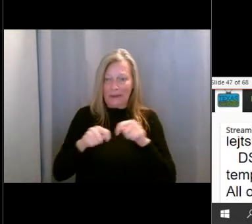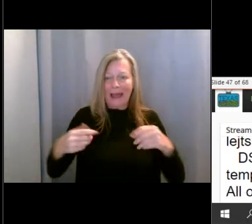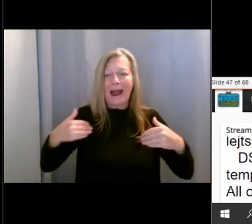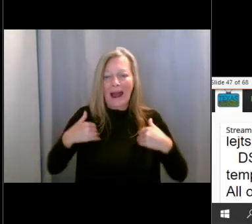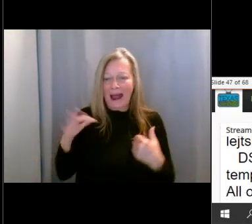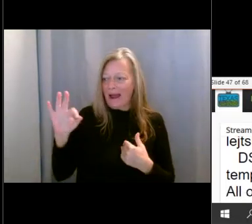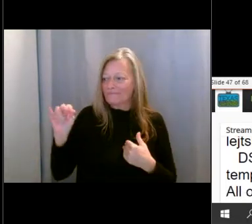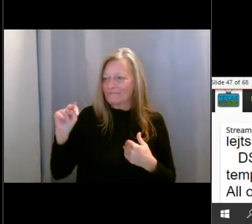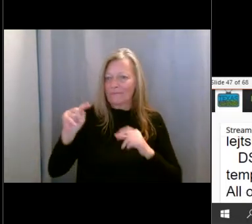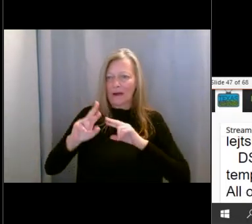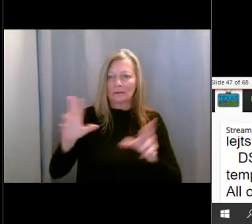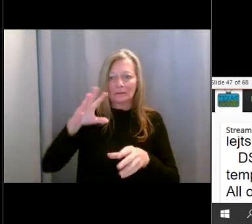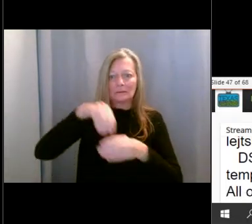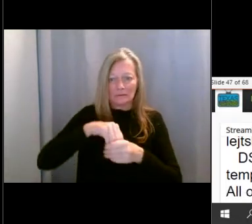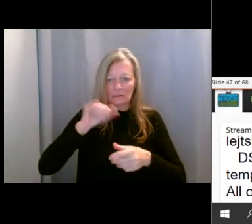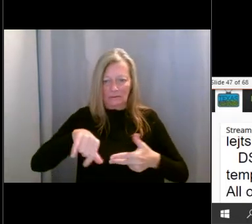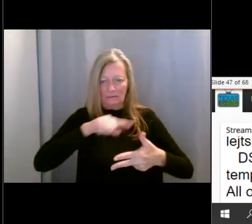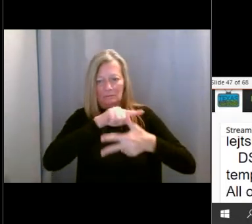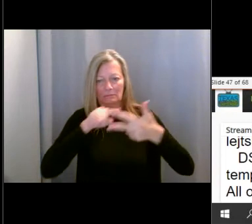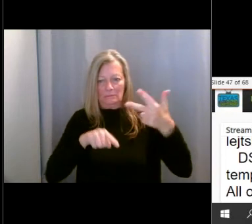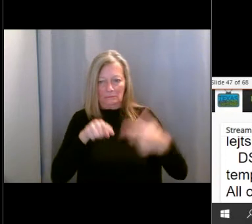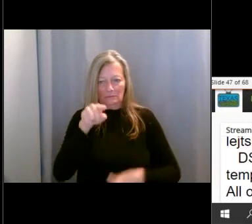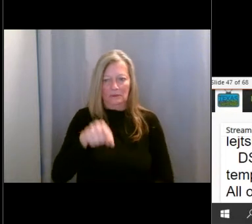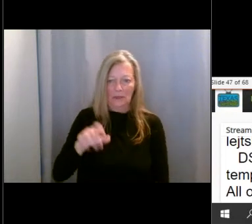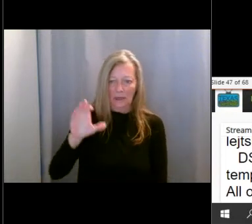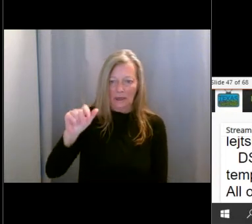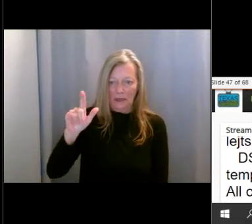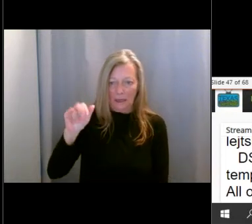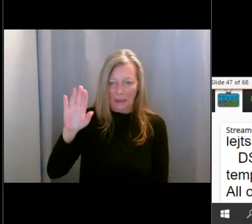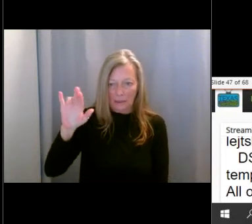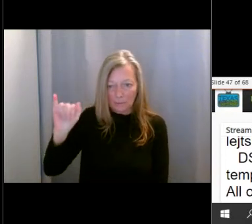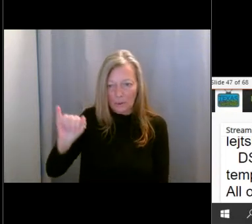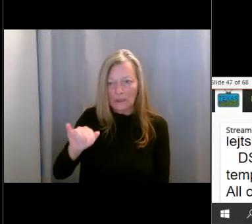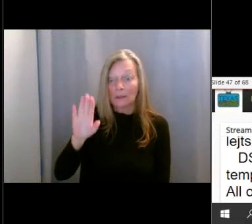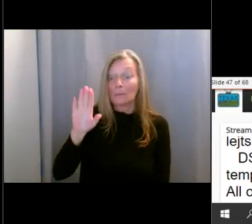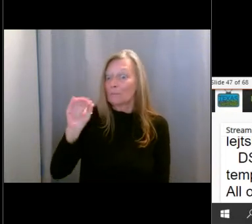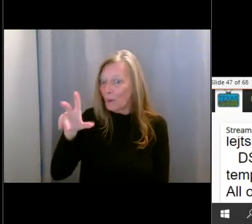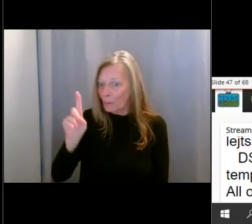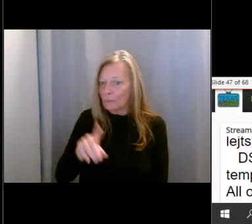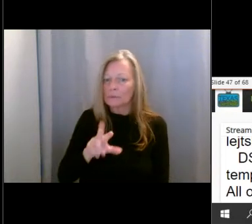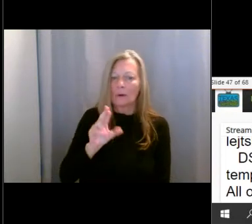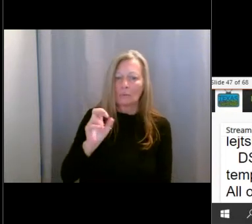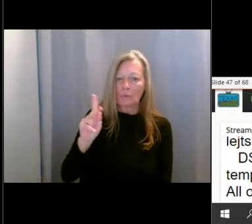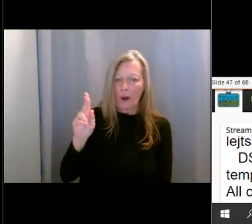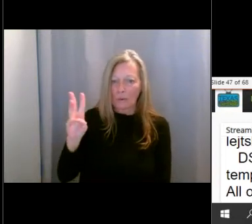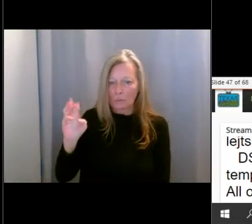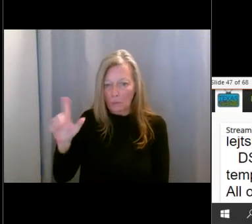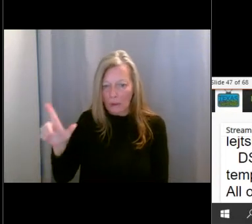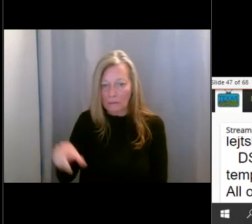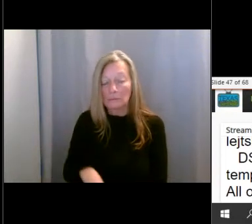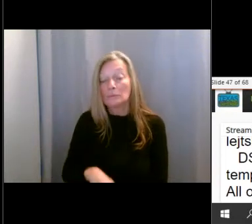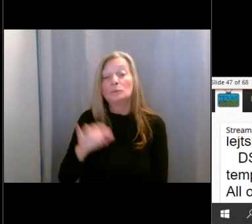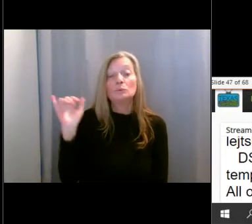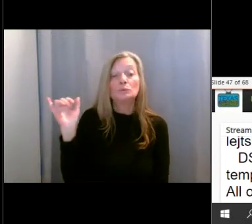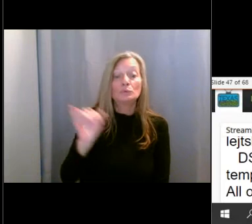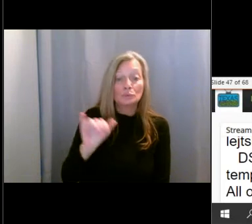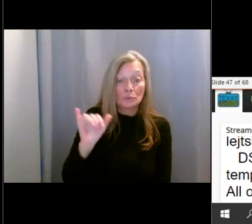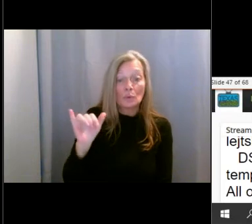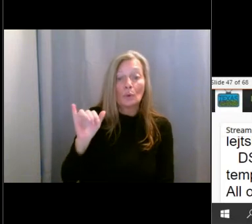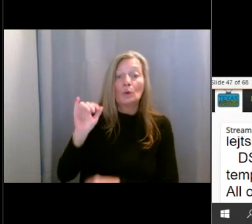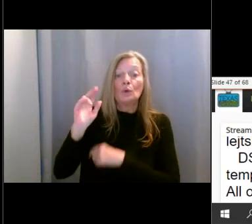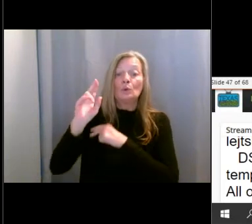Calibri Gold, and Rockwell. They're universally available in Microsoft, and they're the default font